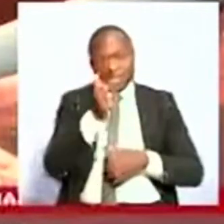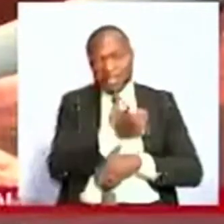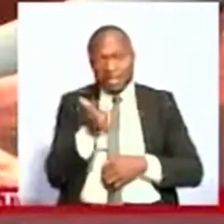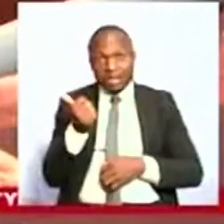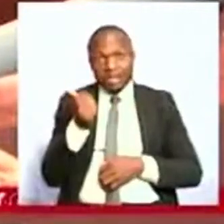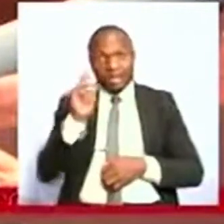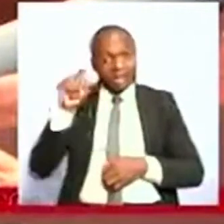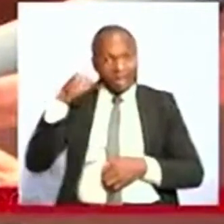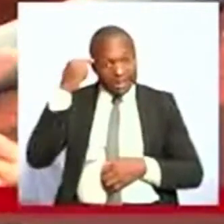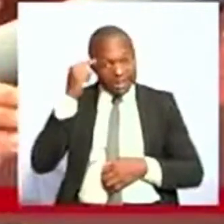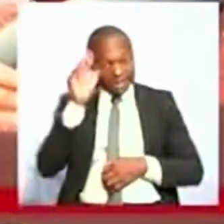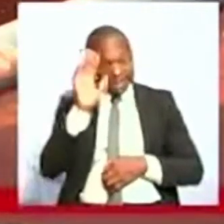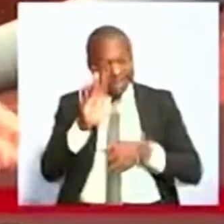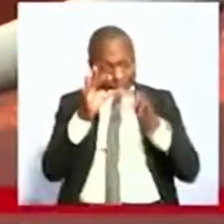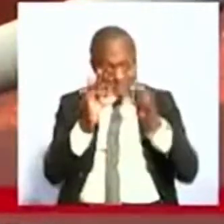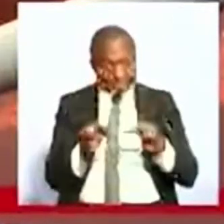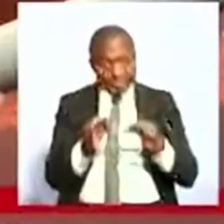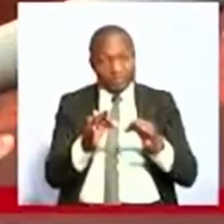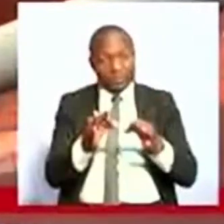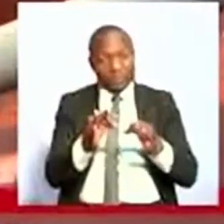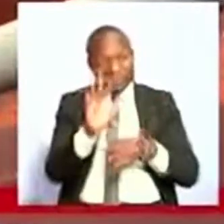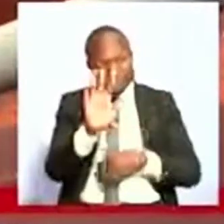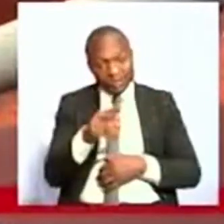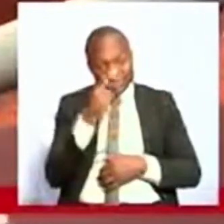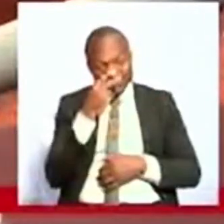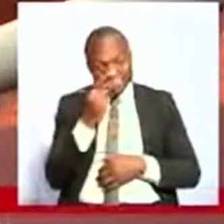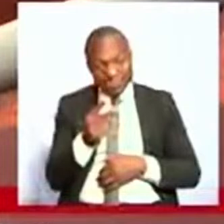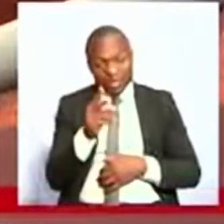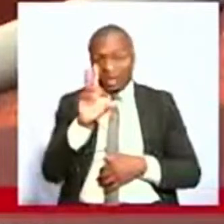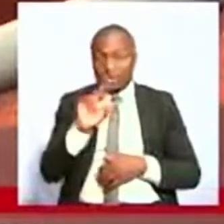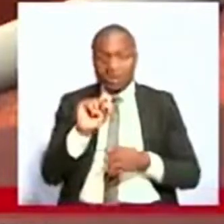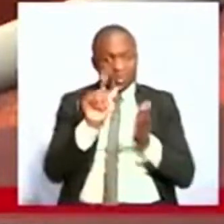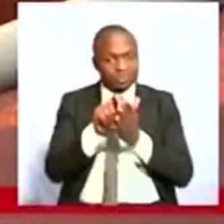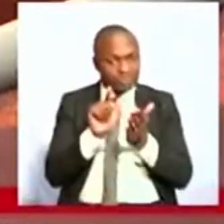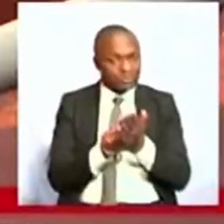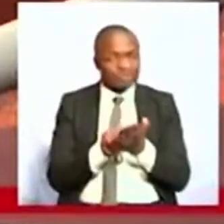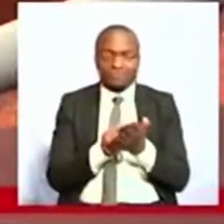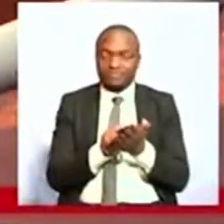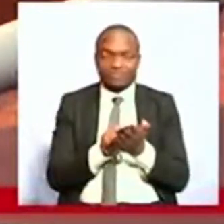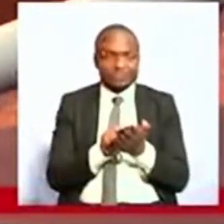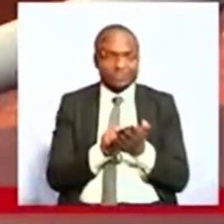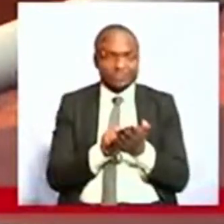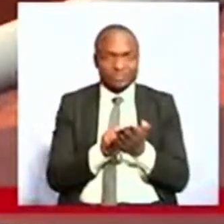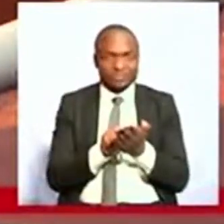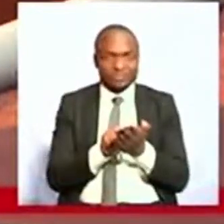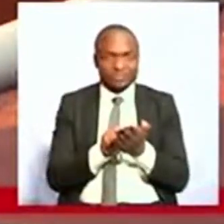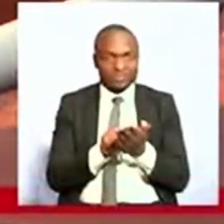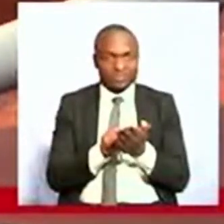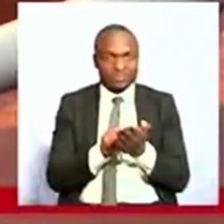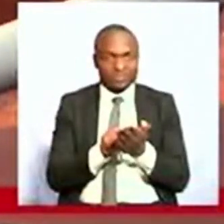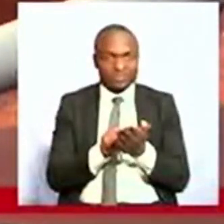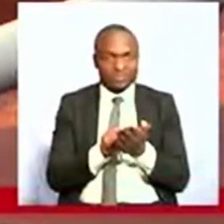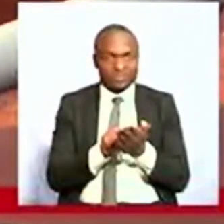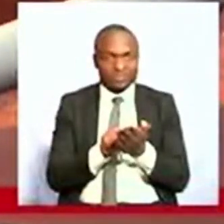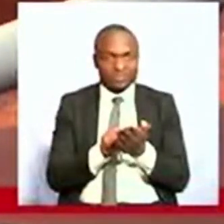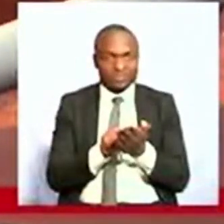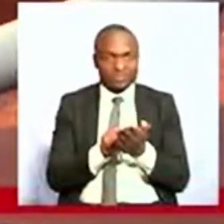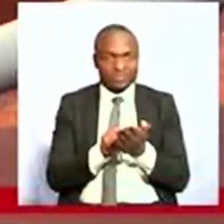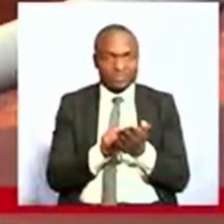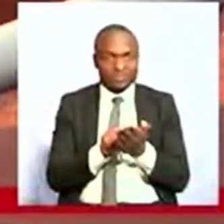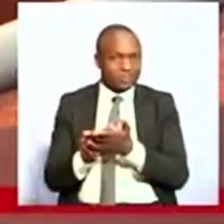they are pro-life, then you see that there will be no laws which will be enacted